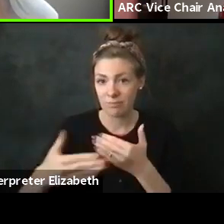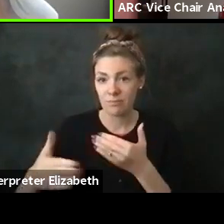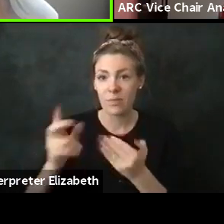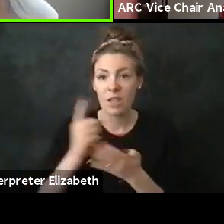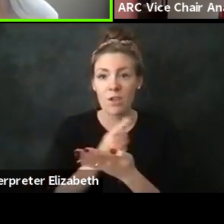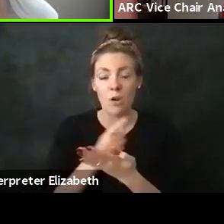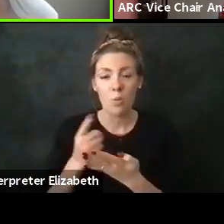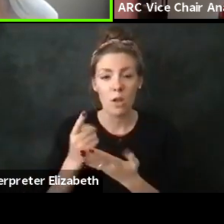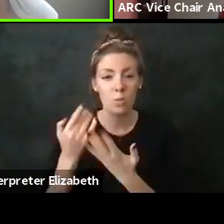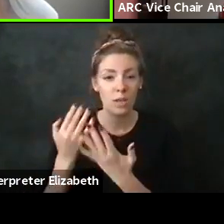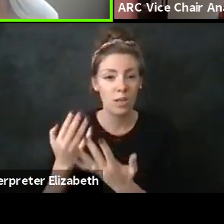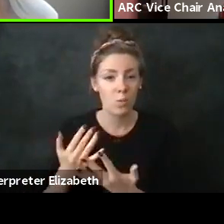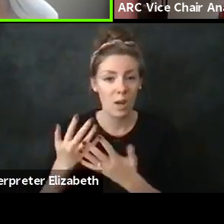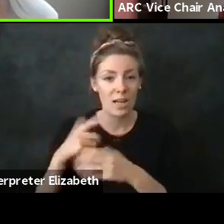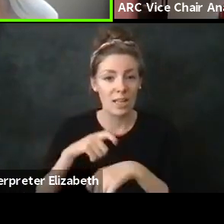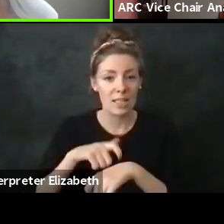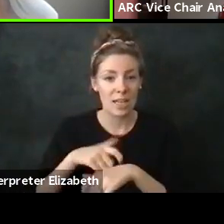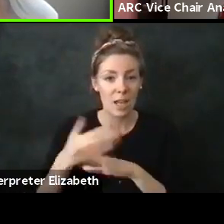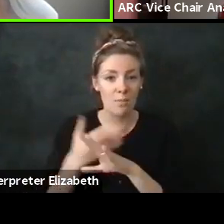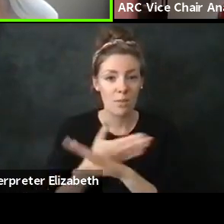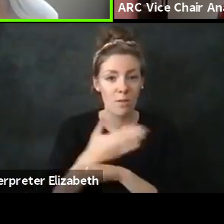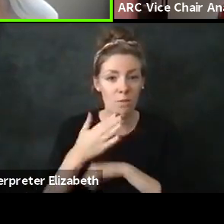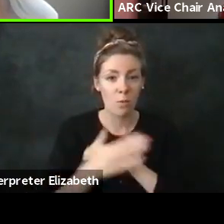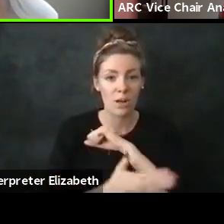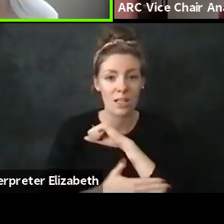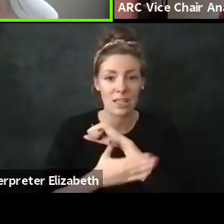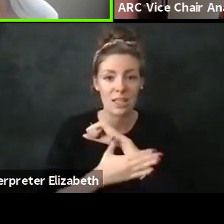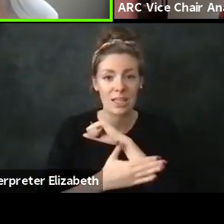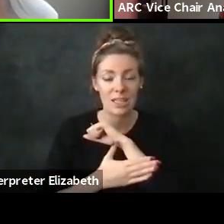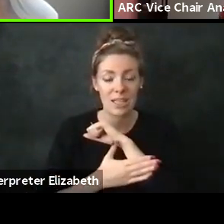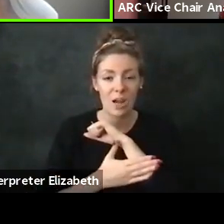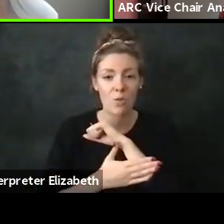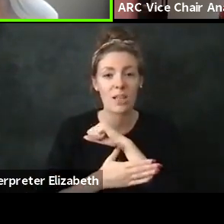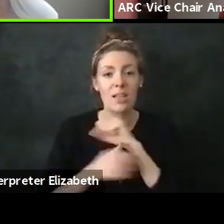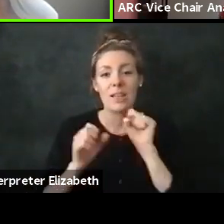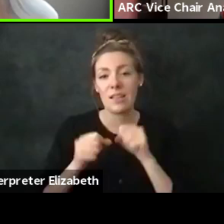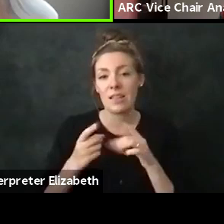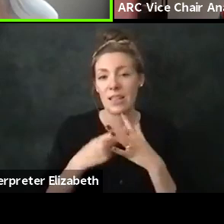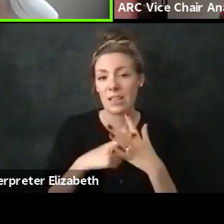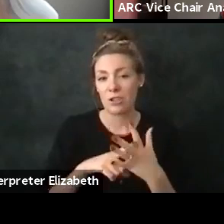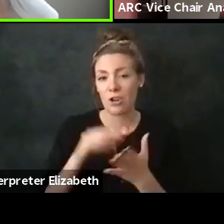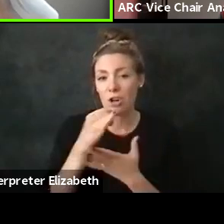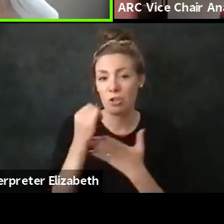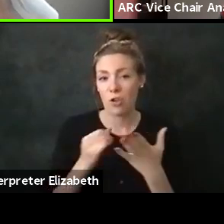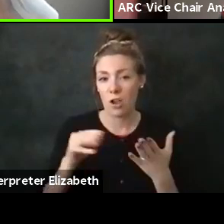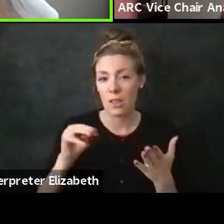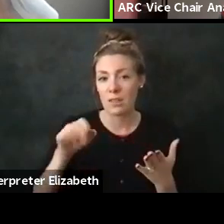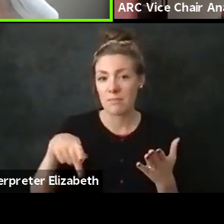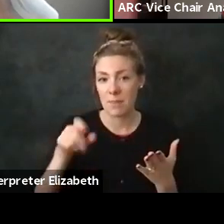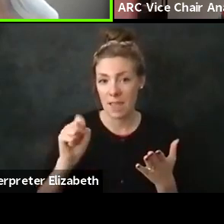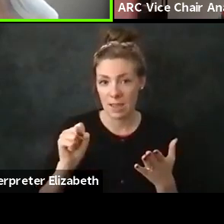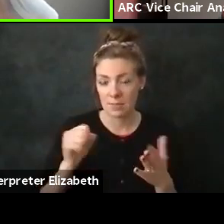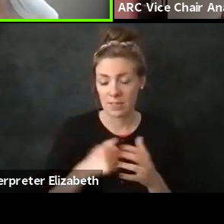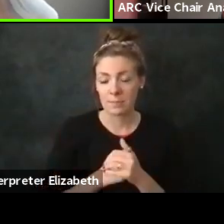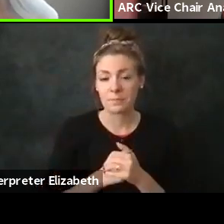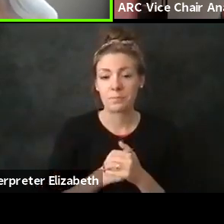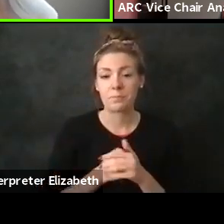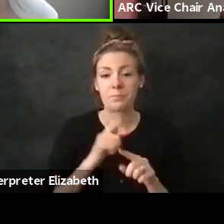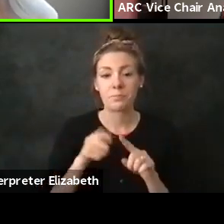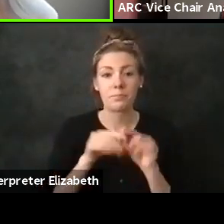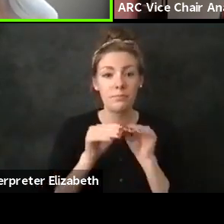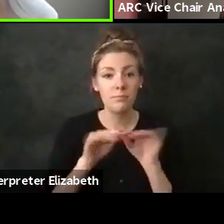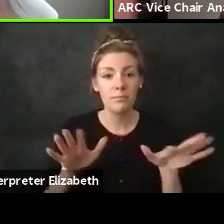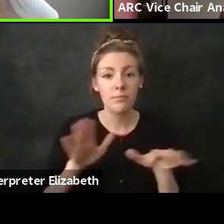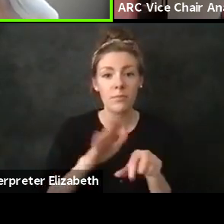waiting period before the county or the county's consultant can start drawing maps. Now, once that comes out on